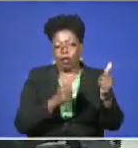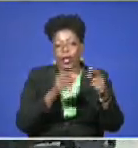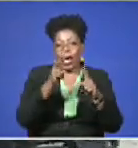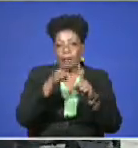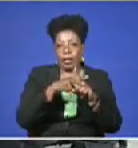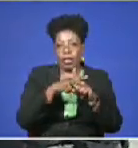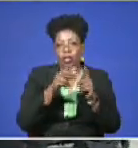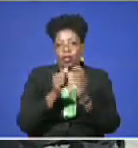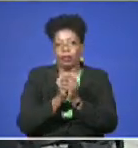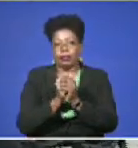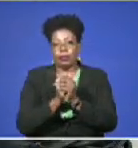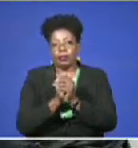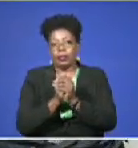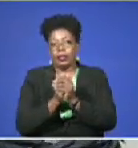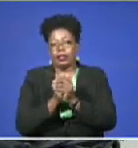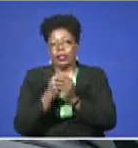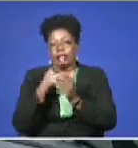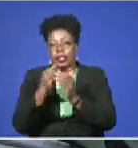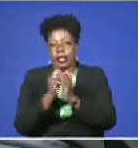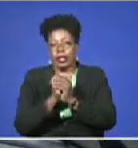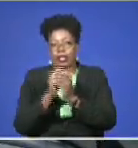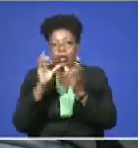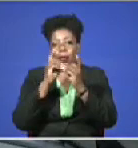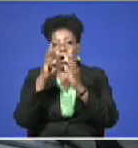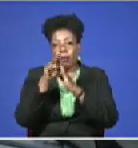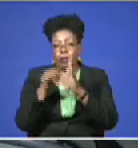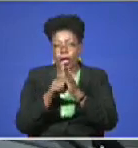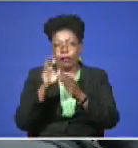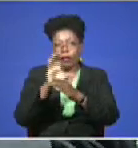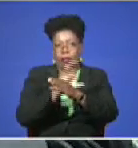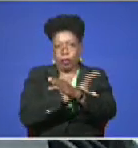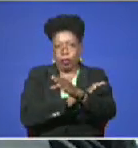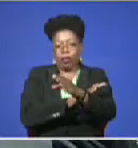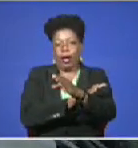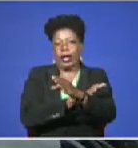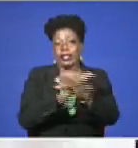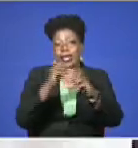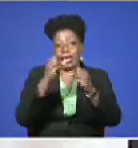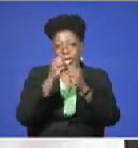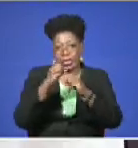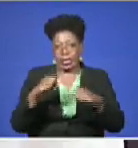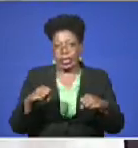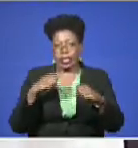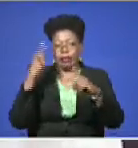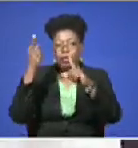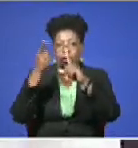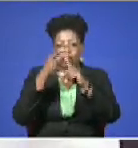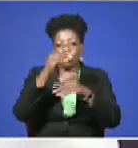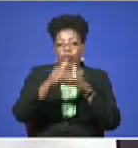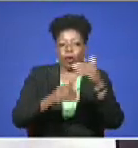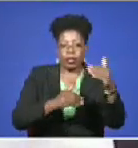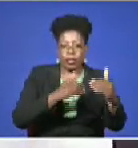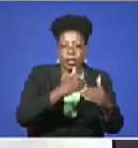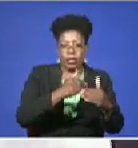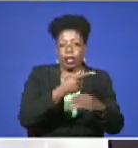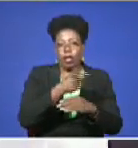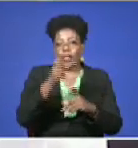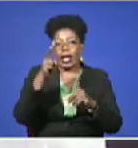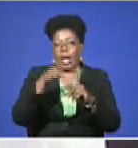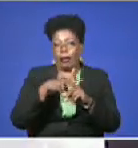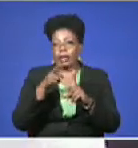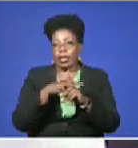The department has developed a computerized integrated system. The whole objective is to process these